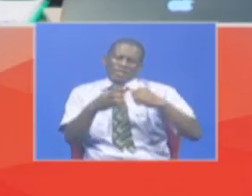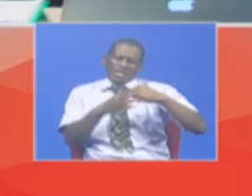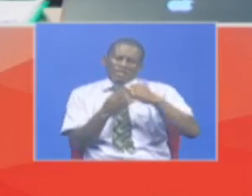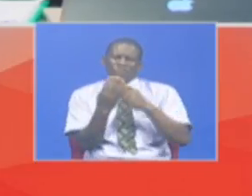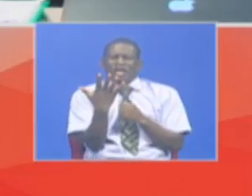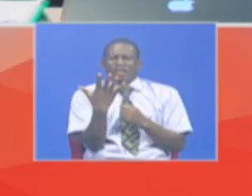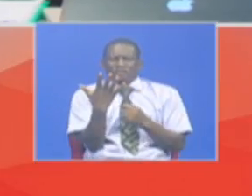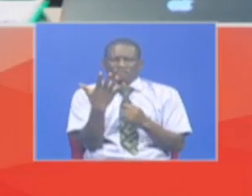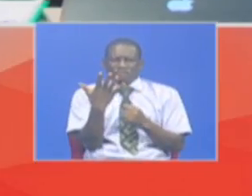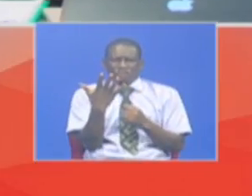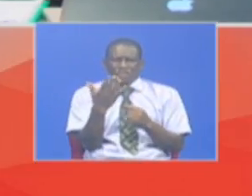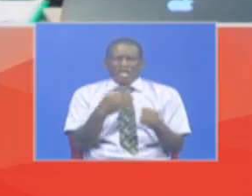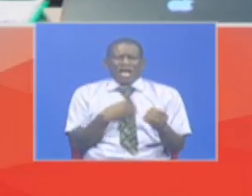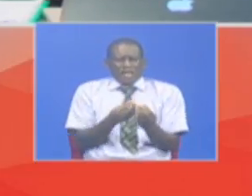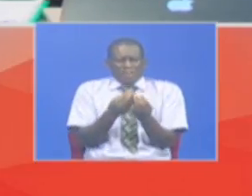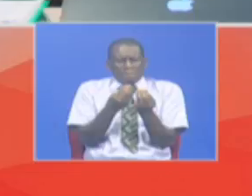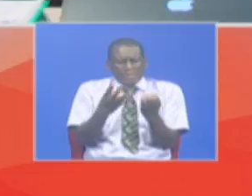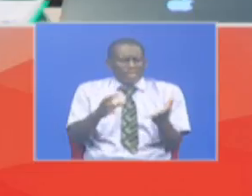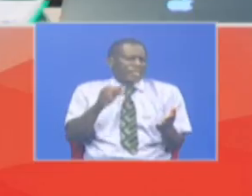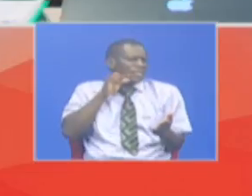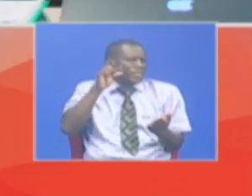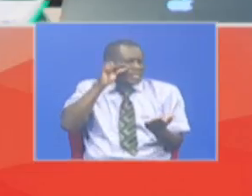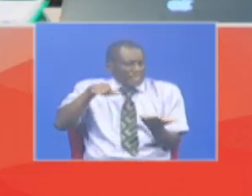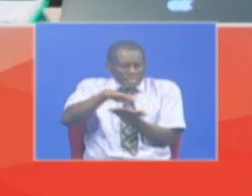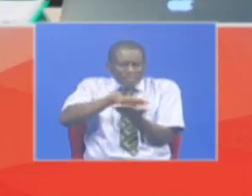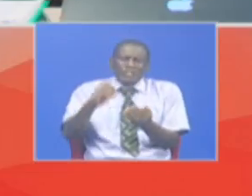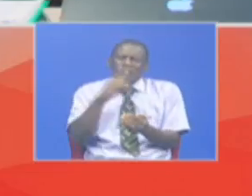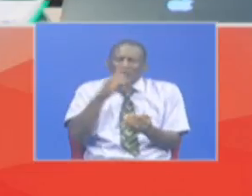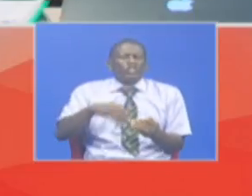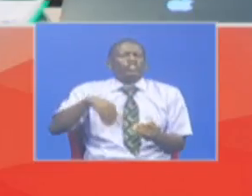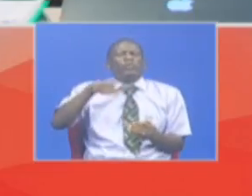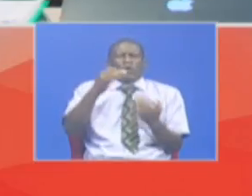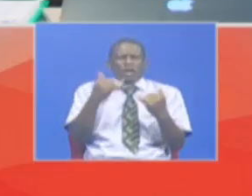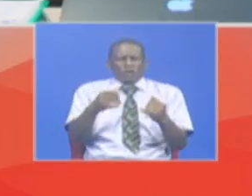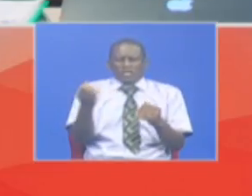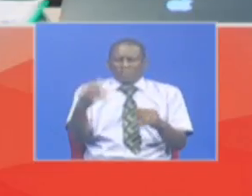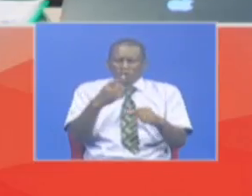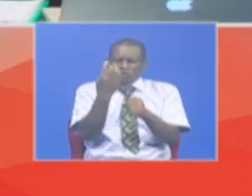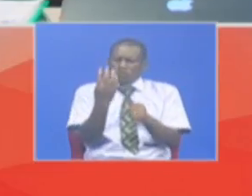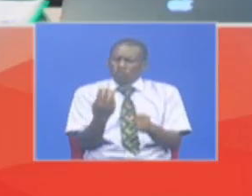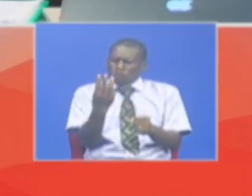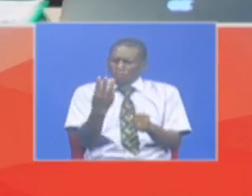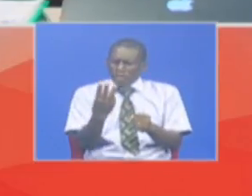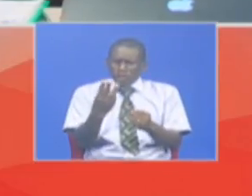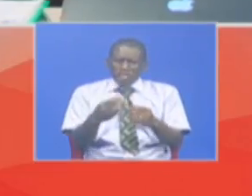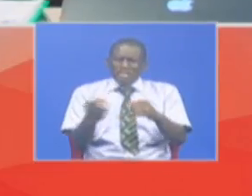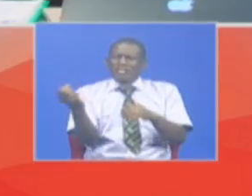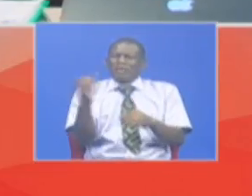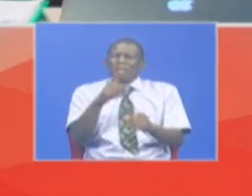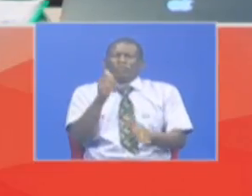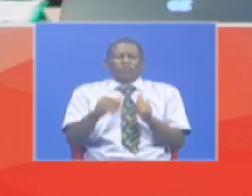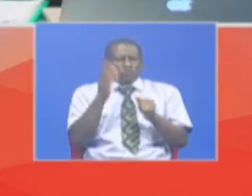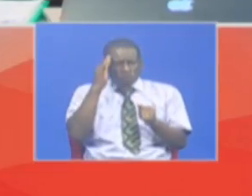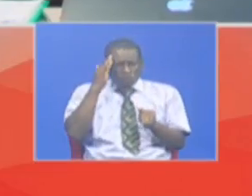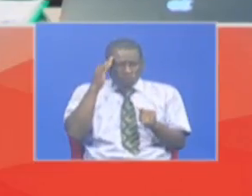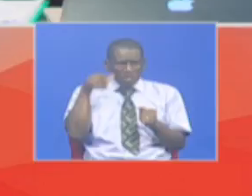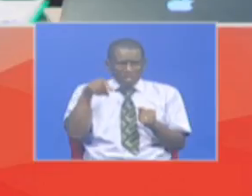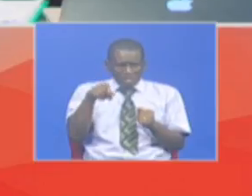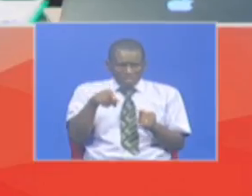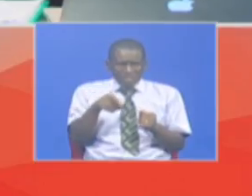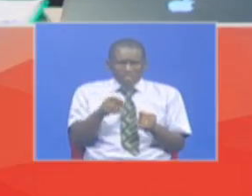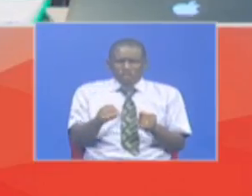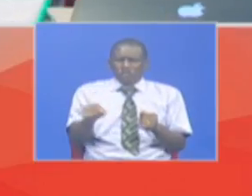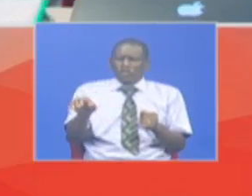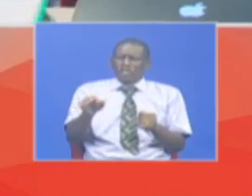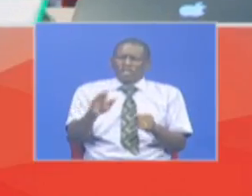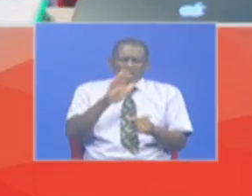1195 registered an increase in gender-based violence cases in March, the month when we know dusk to dawn curfew commenced,